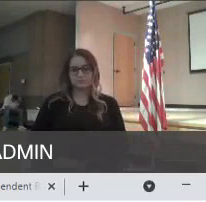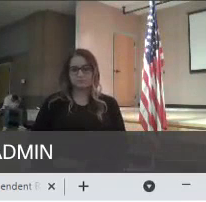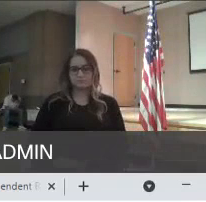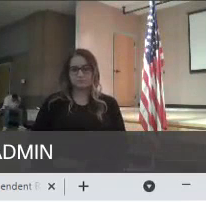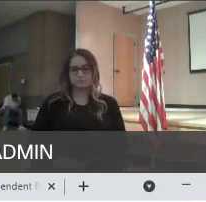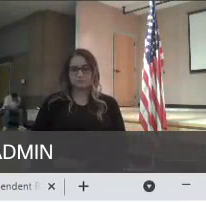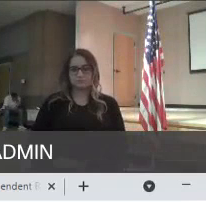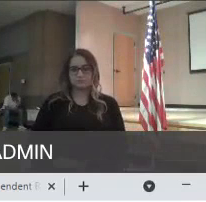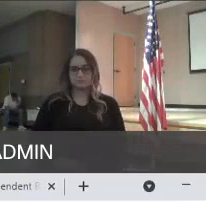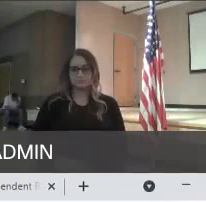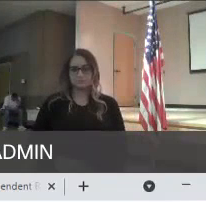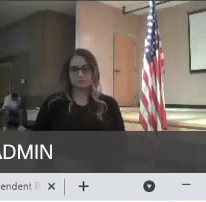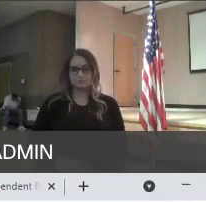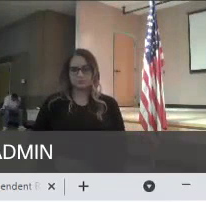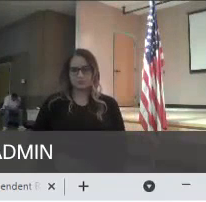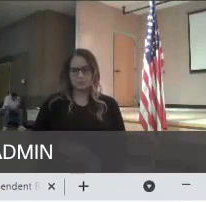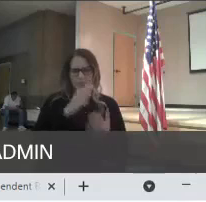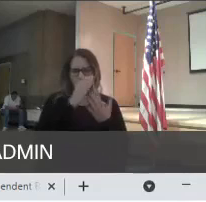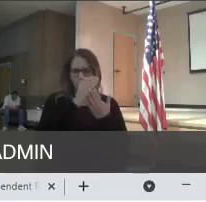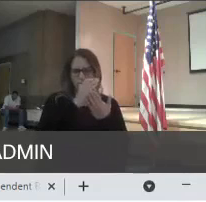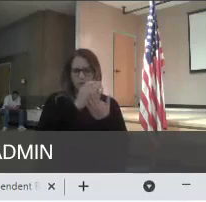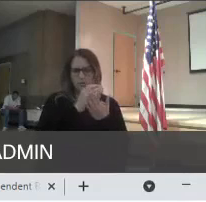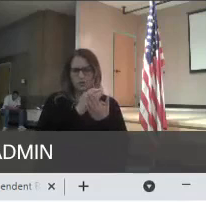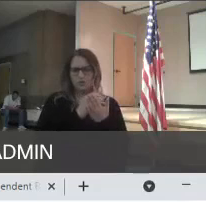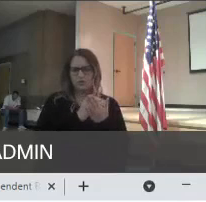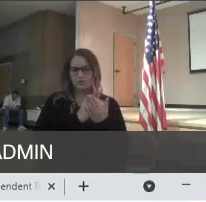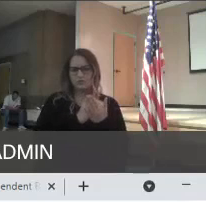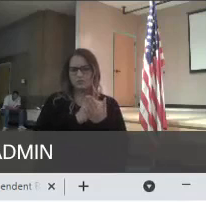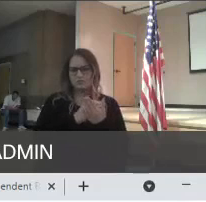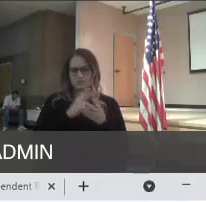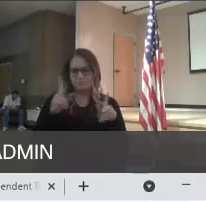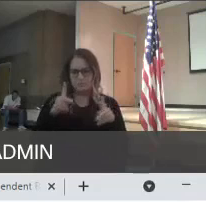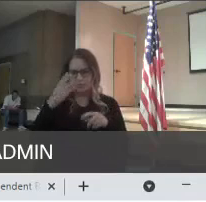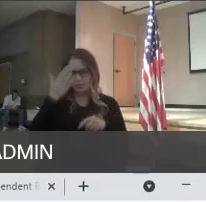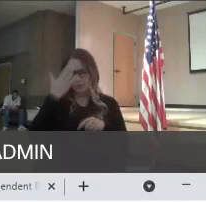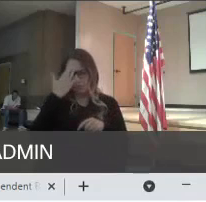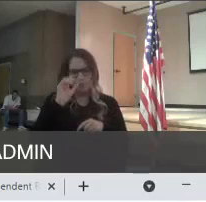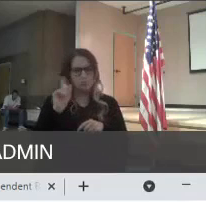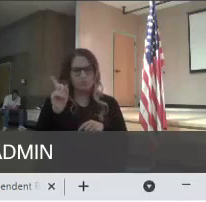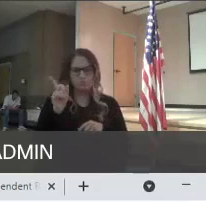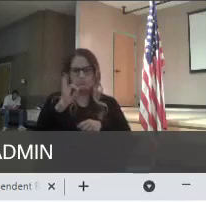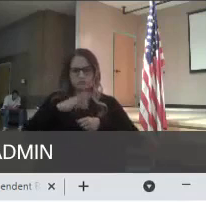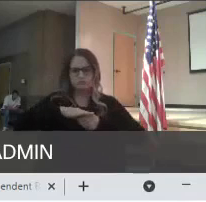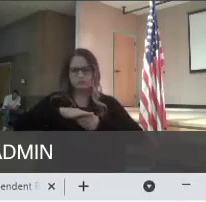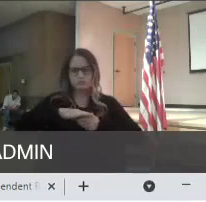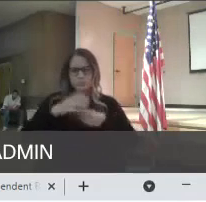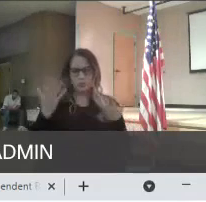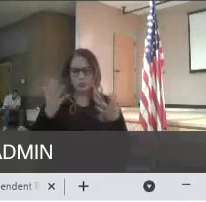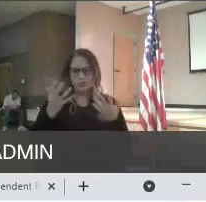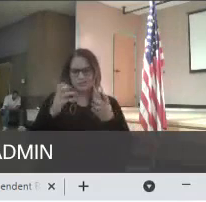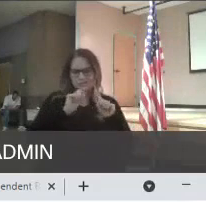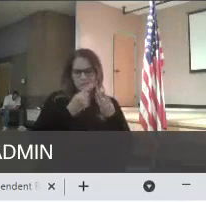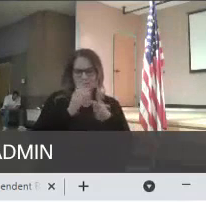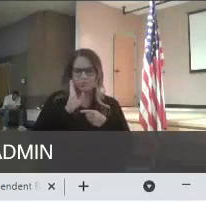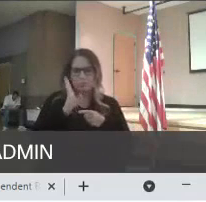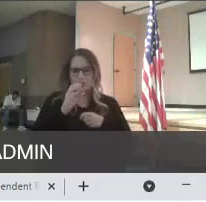the list, the working list, people, thousands of people know where they're gonna be voting and what district they're gonna be voting. They